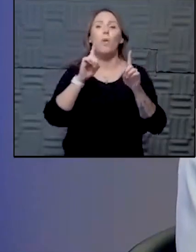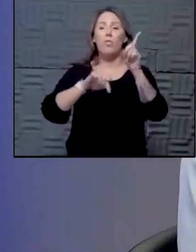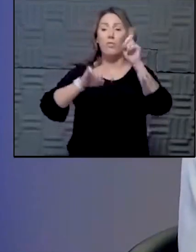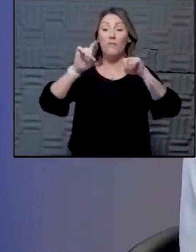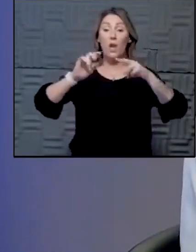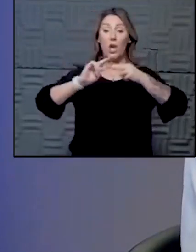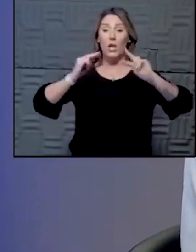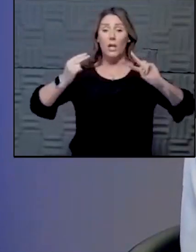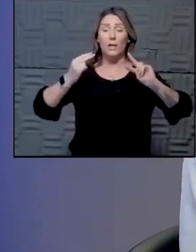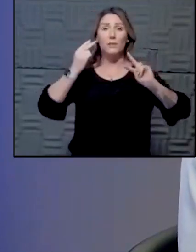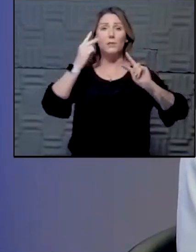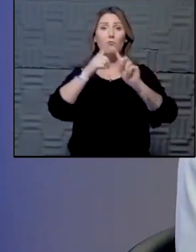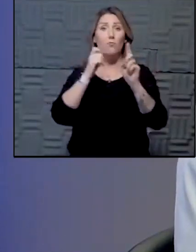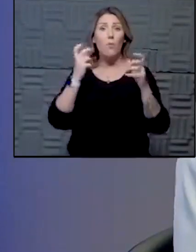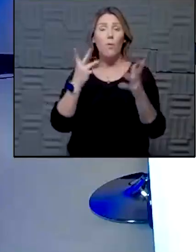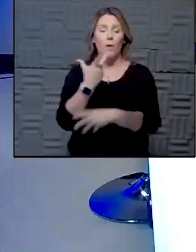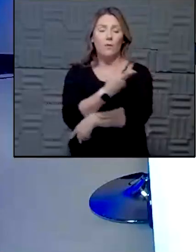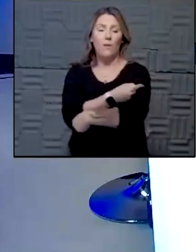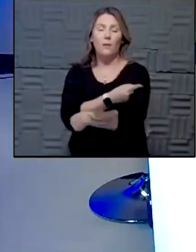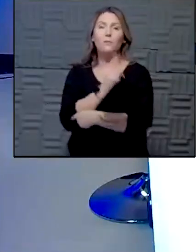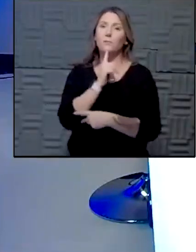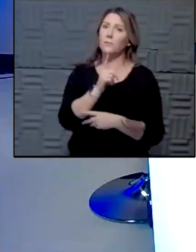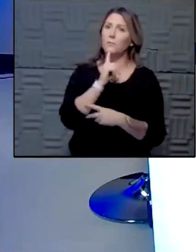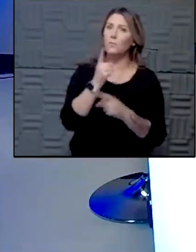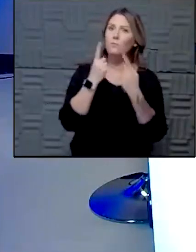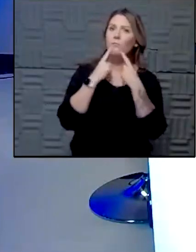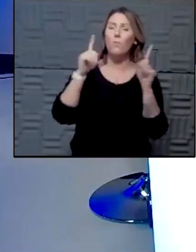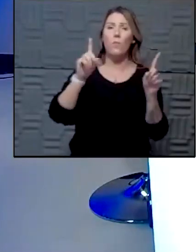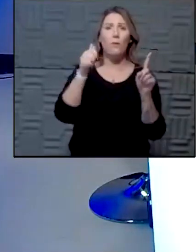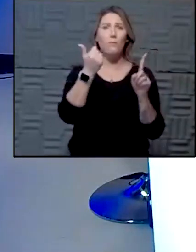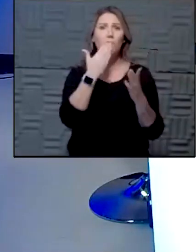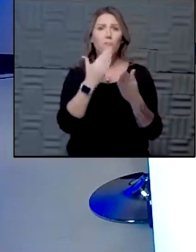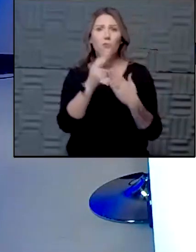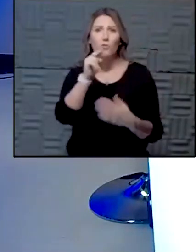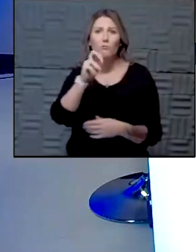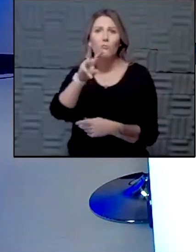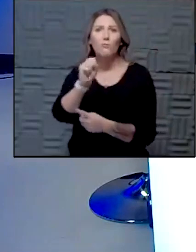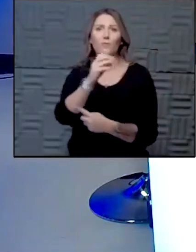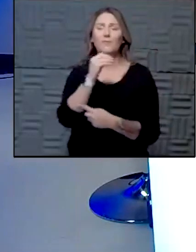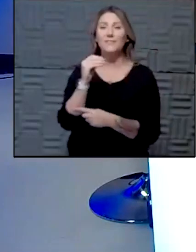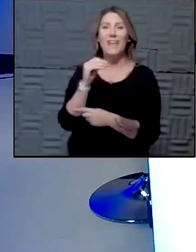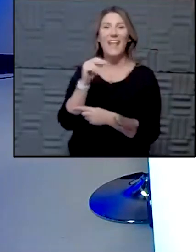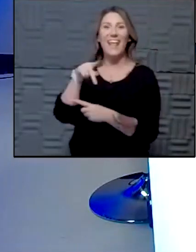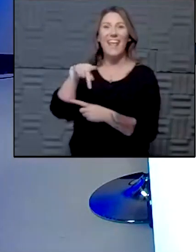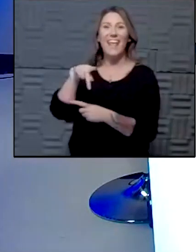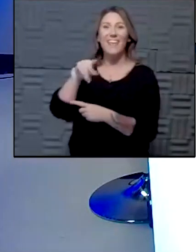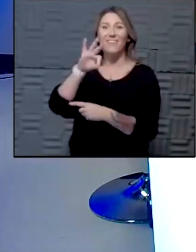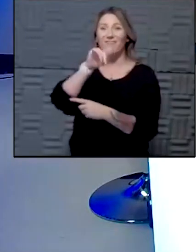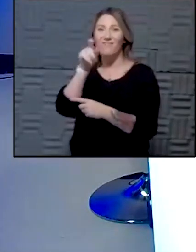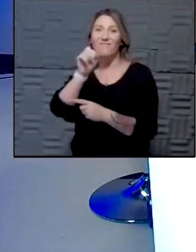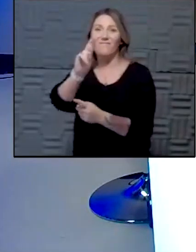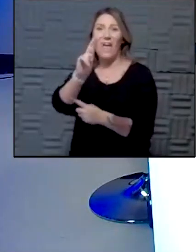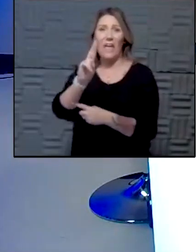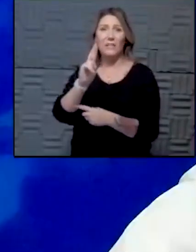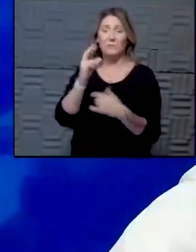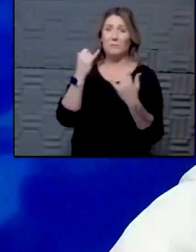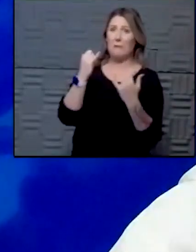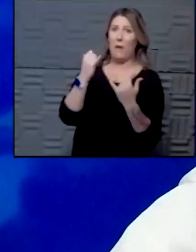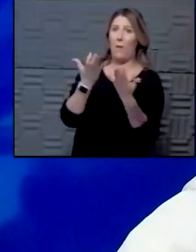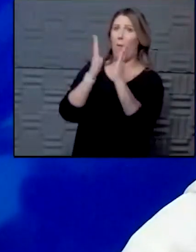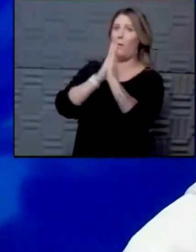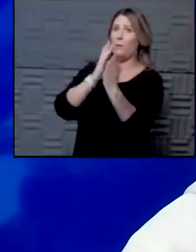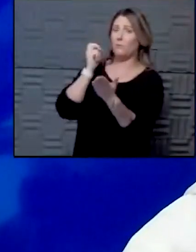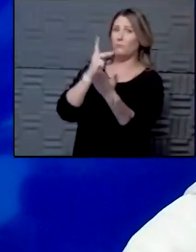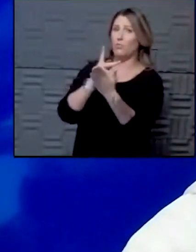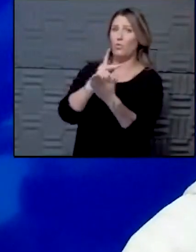the vaccinations as well. So. It does really work. And the other good news is it looks like Pfizer is going to go to the FDA this week in order to get fully approved.